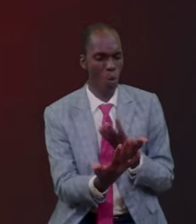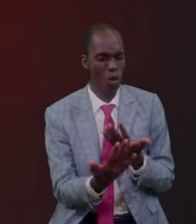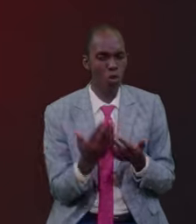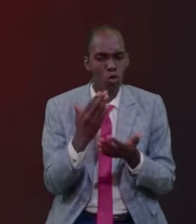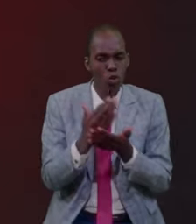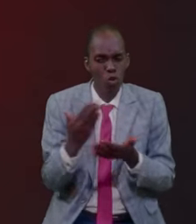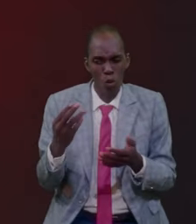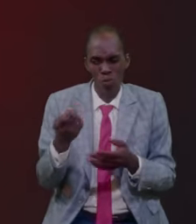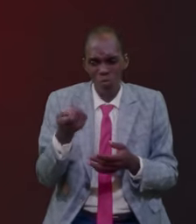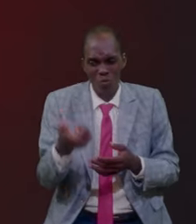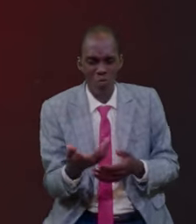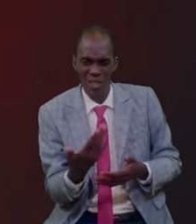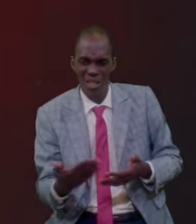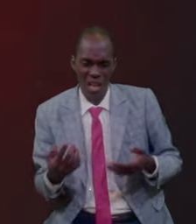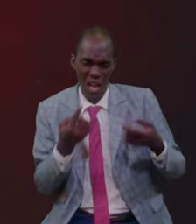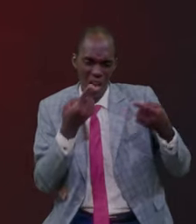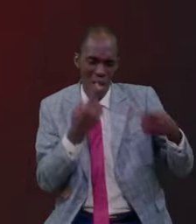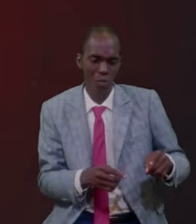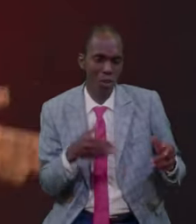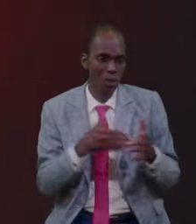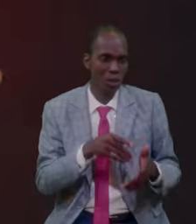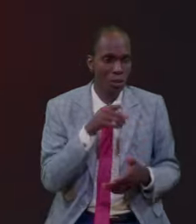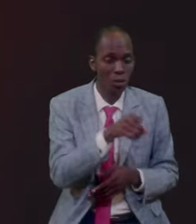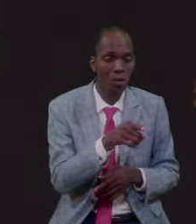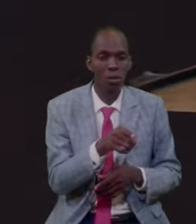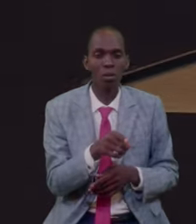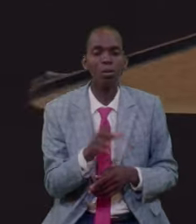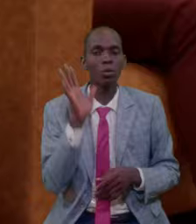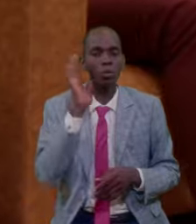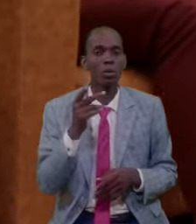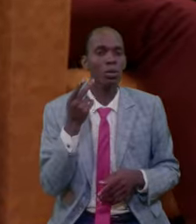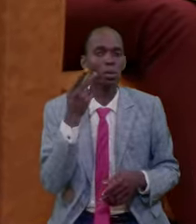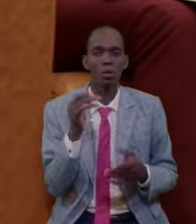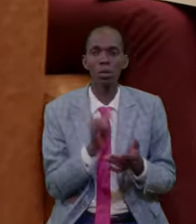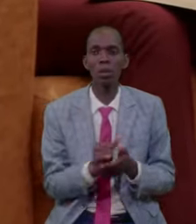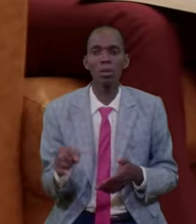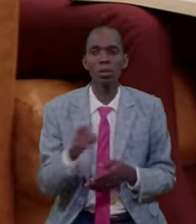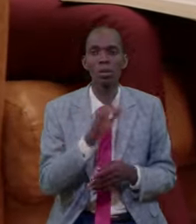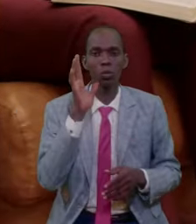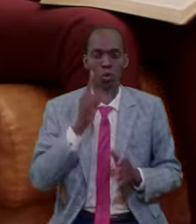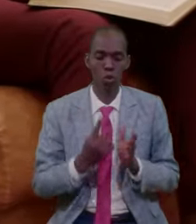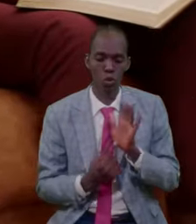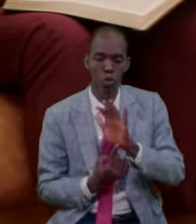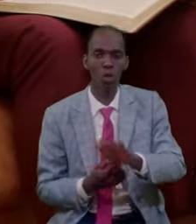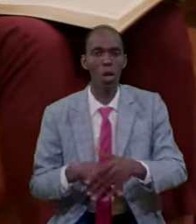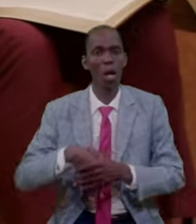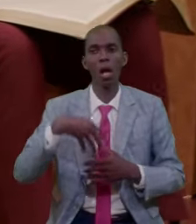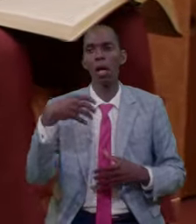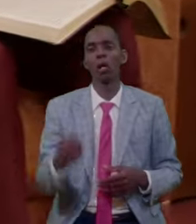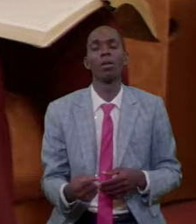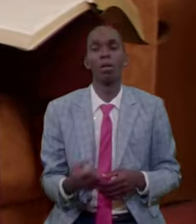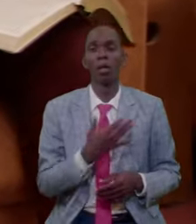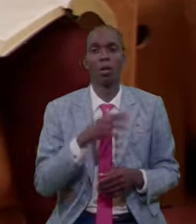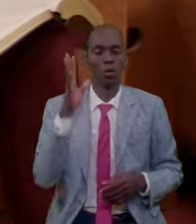other direction. There's something they don't like. And then they come out, and you will see they have an attitude